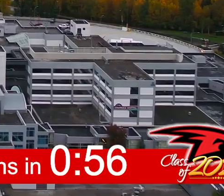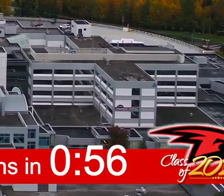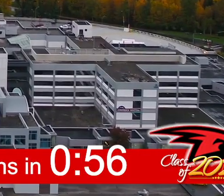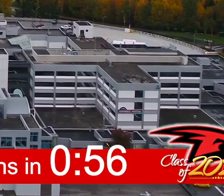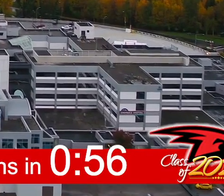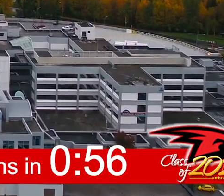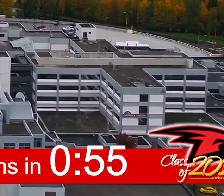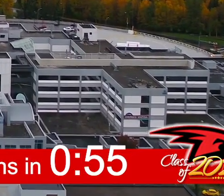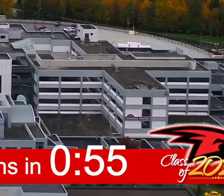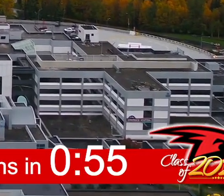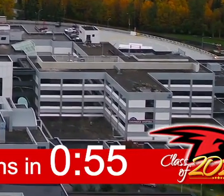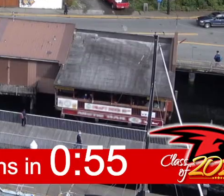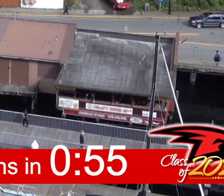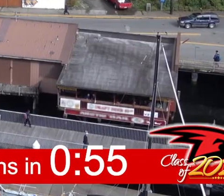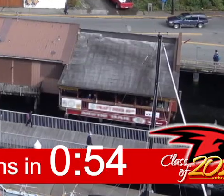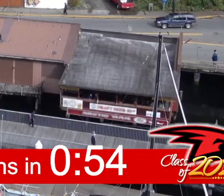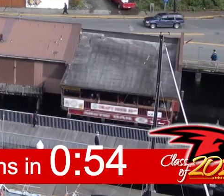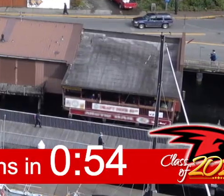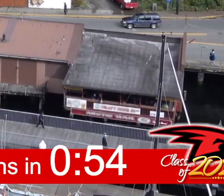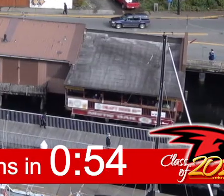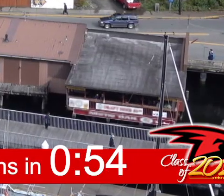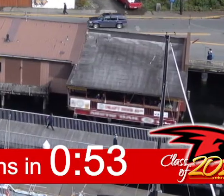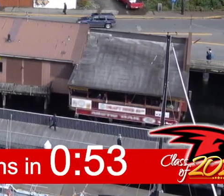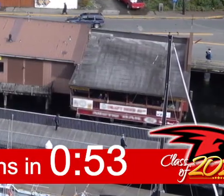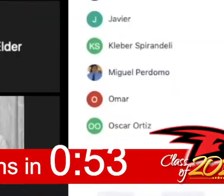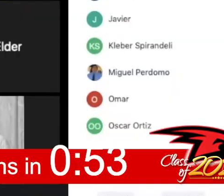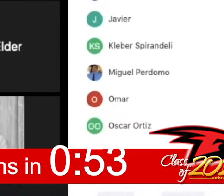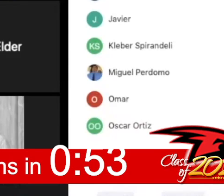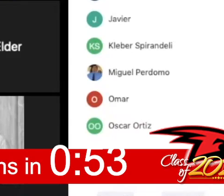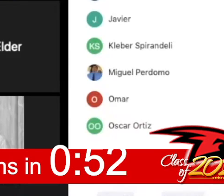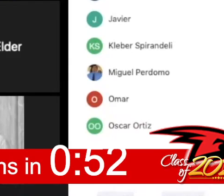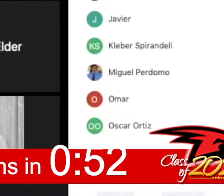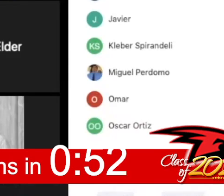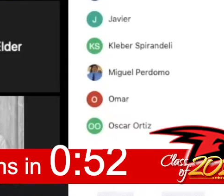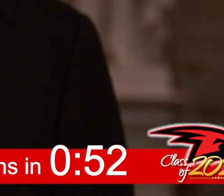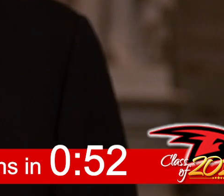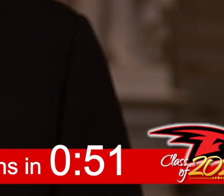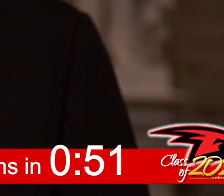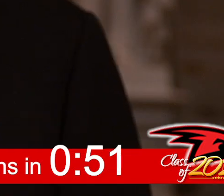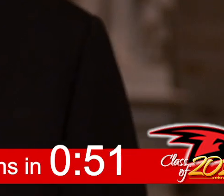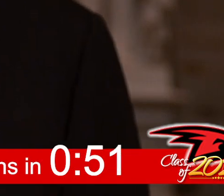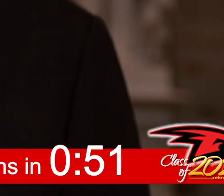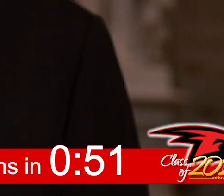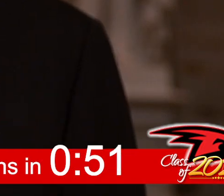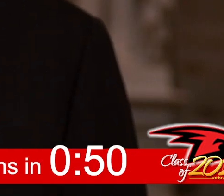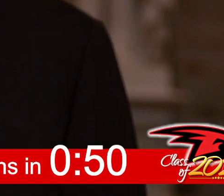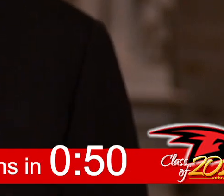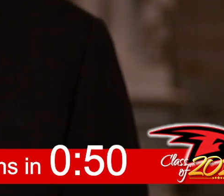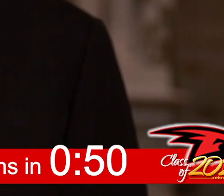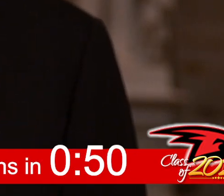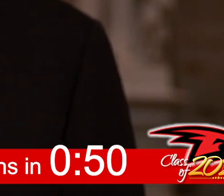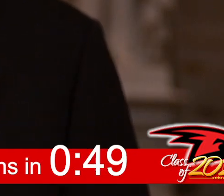being appreciated like never before, even if you have to do it through Zoom. So graduates, you are